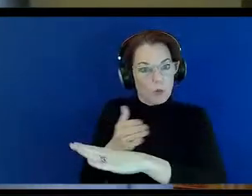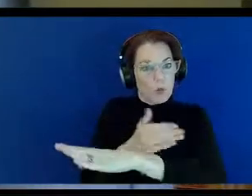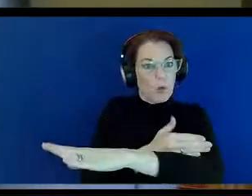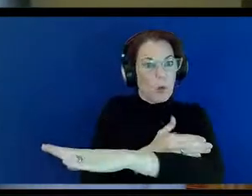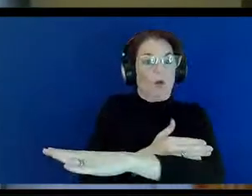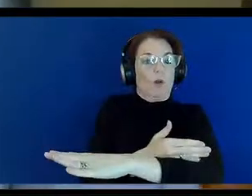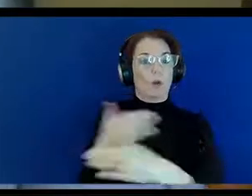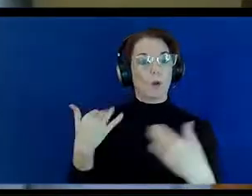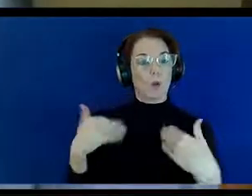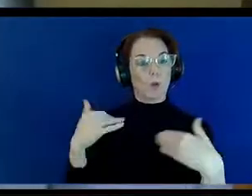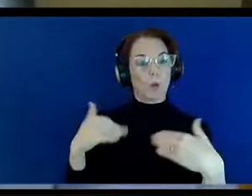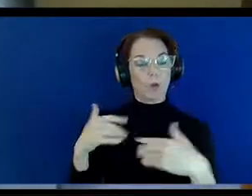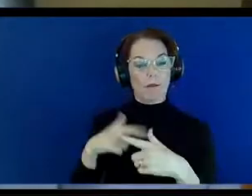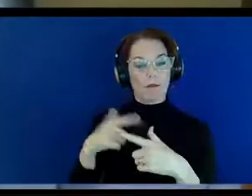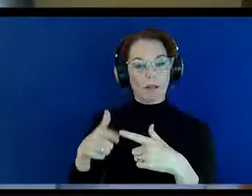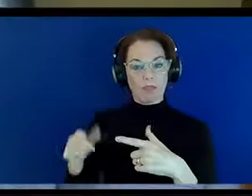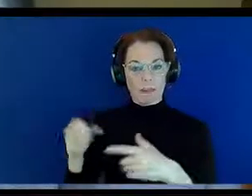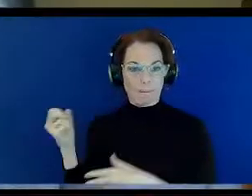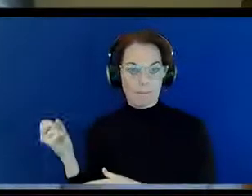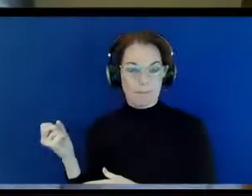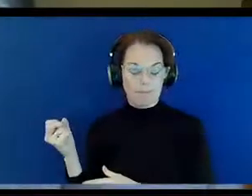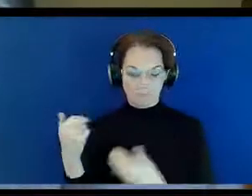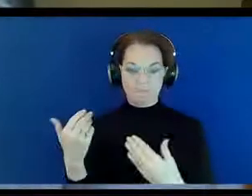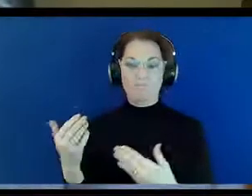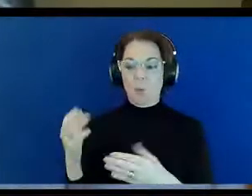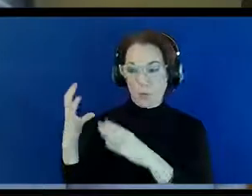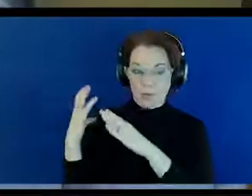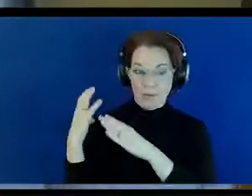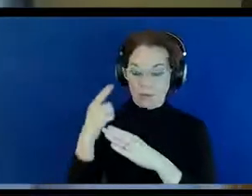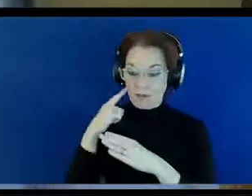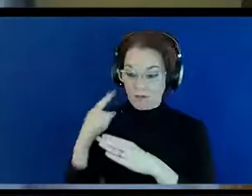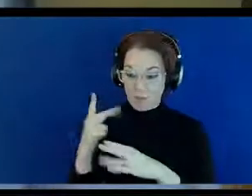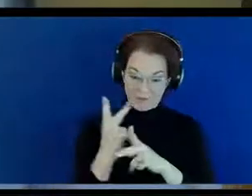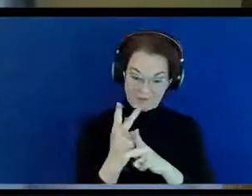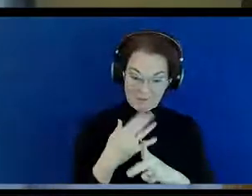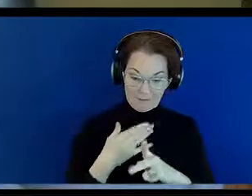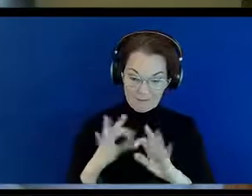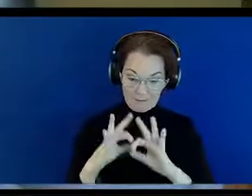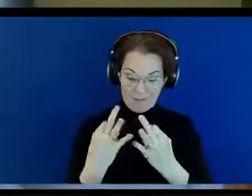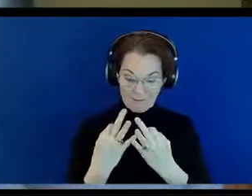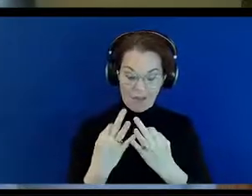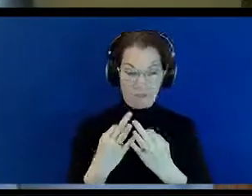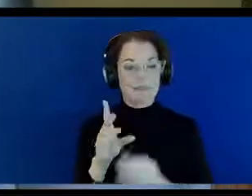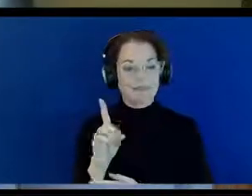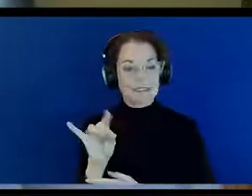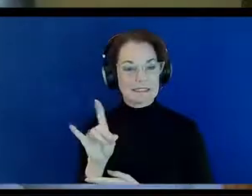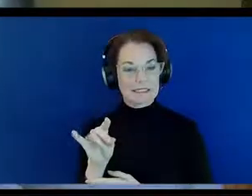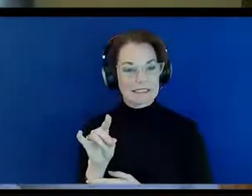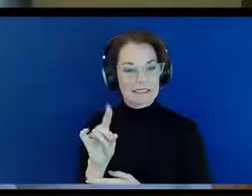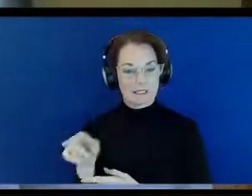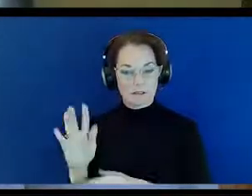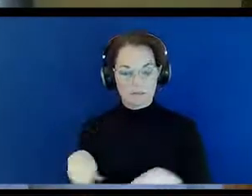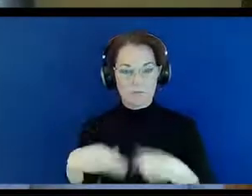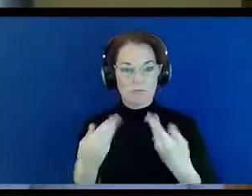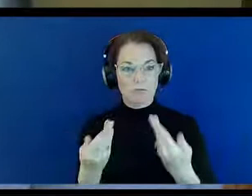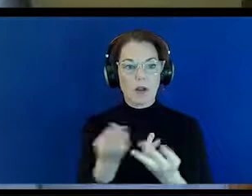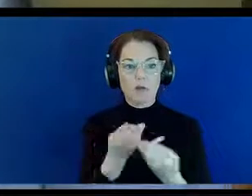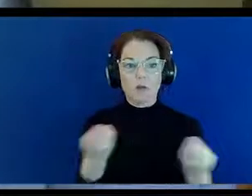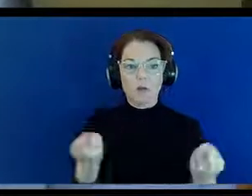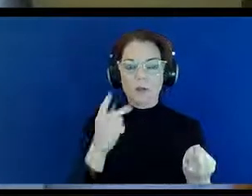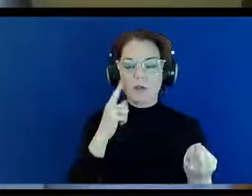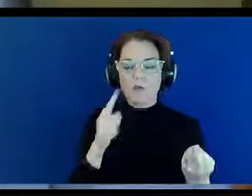to once again take on the responsibilities of caring for his family and providing the resources necessary